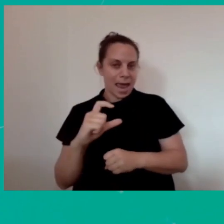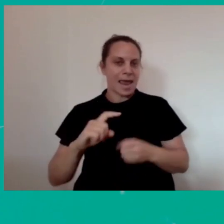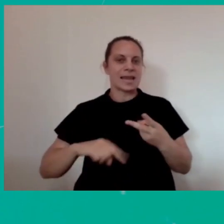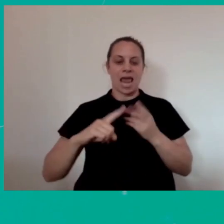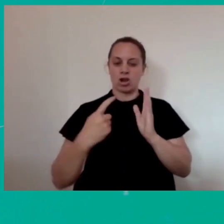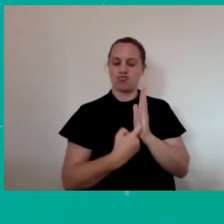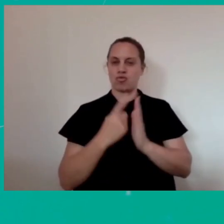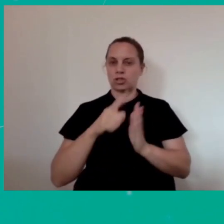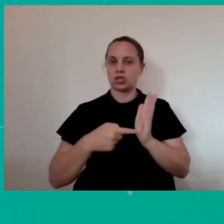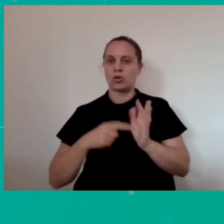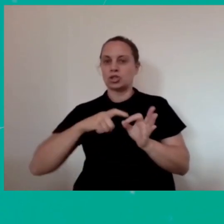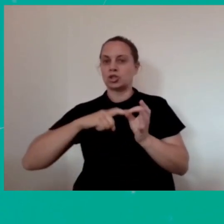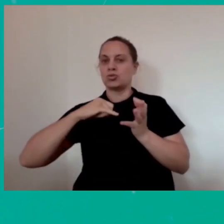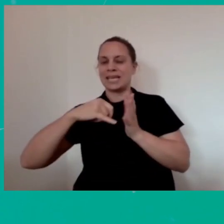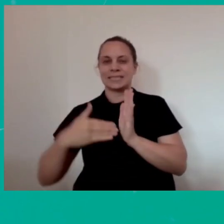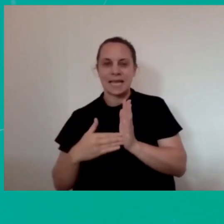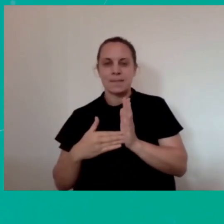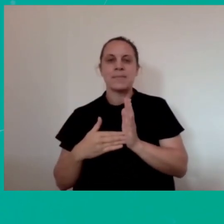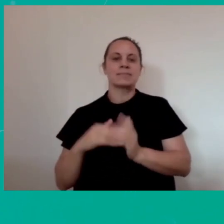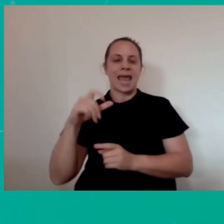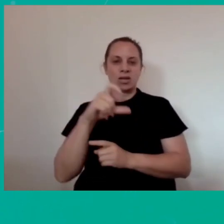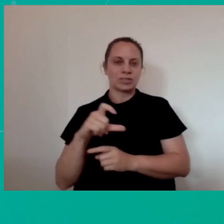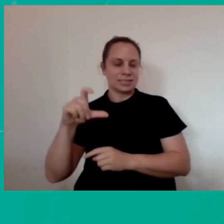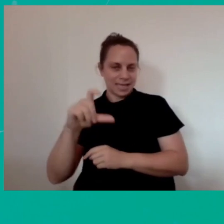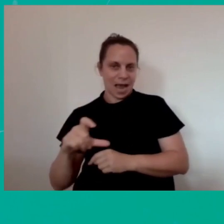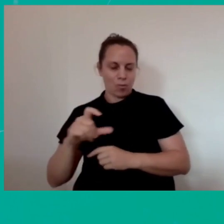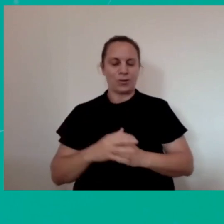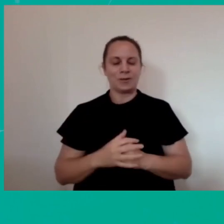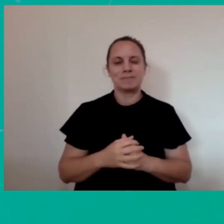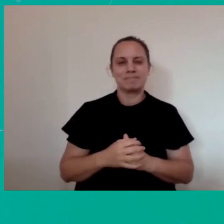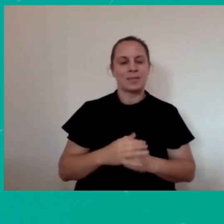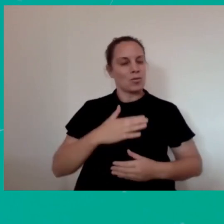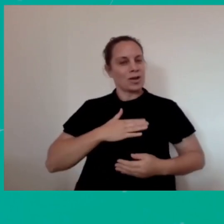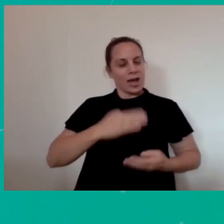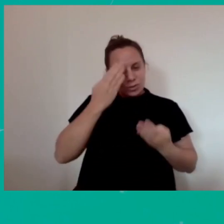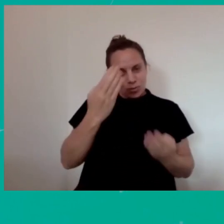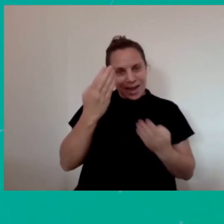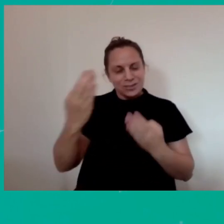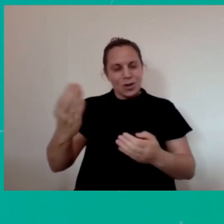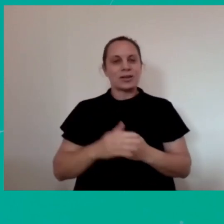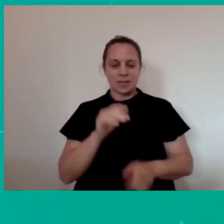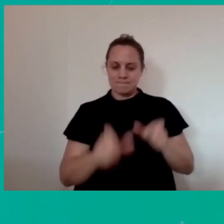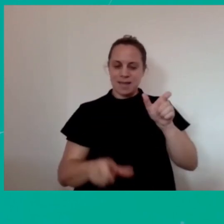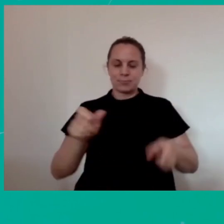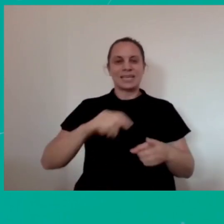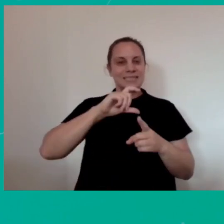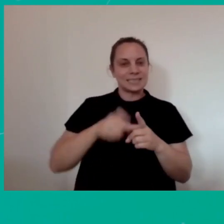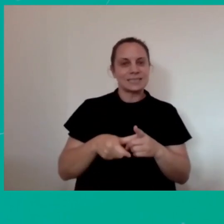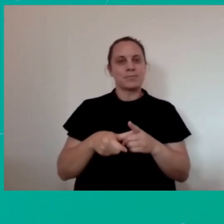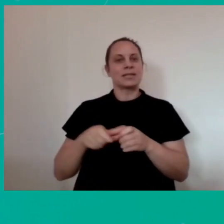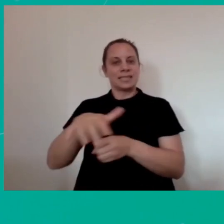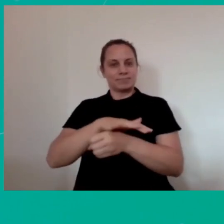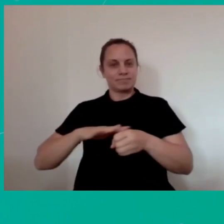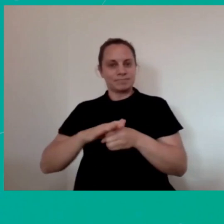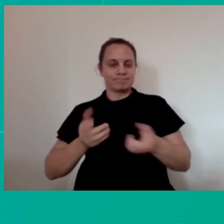Jones, QSM, and Chrissy Cowan. I want to acknowledge the members of the Disability Sector Reference Group,